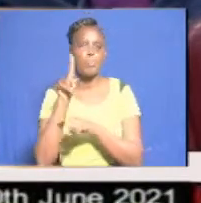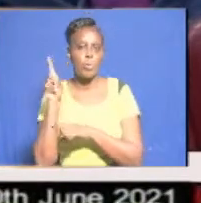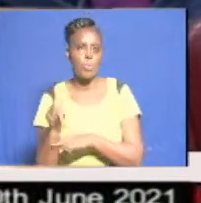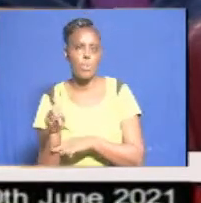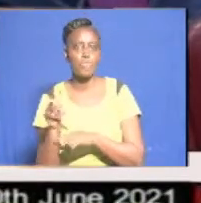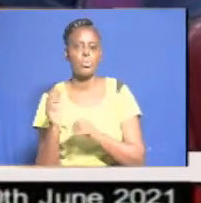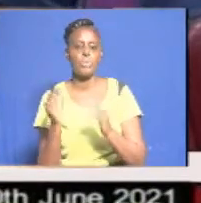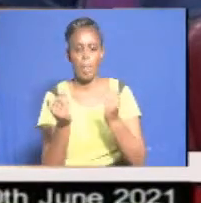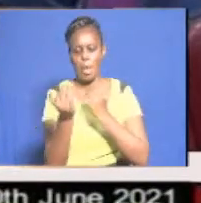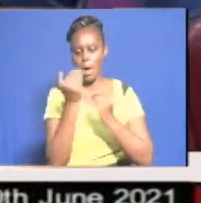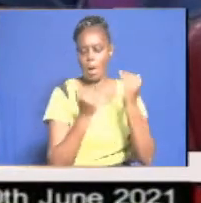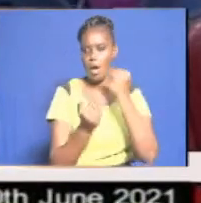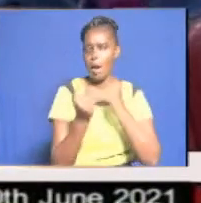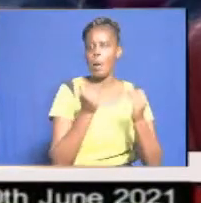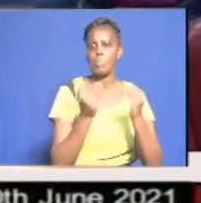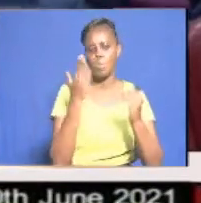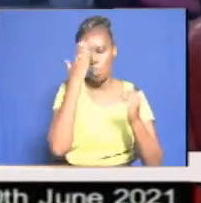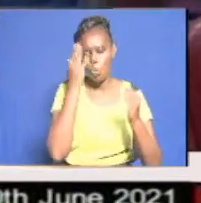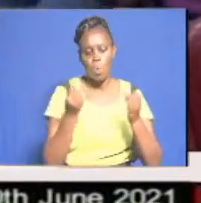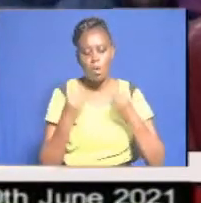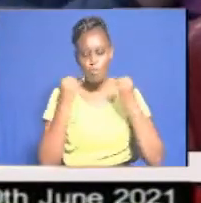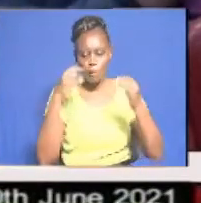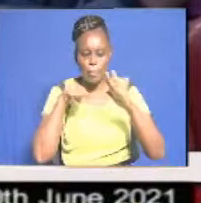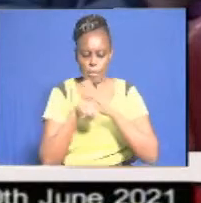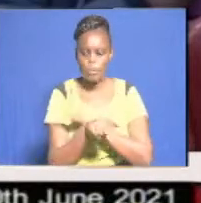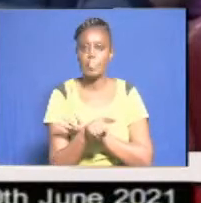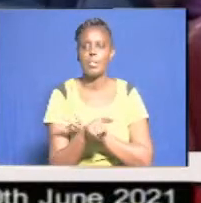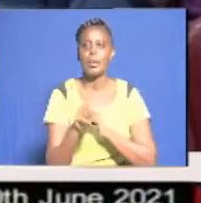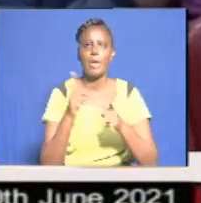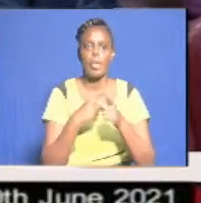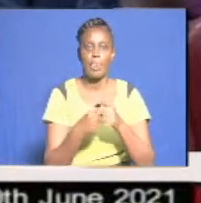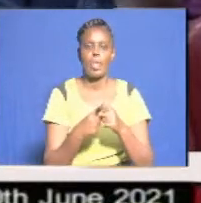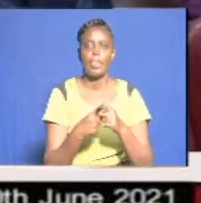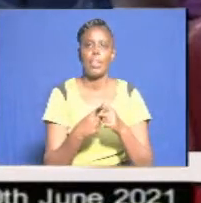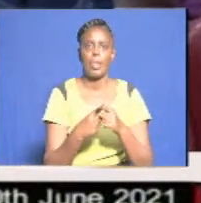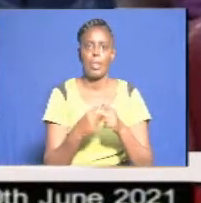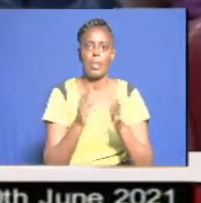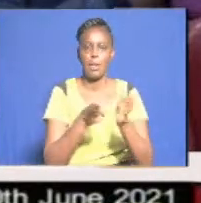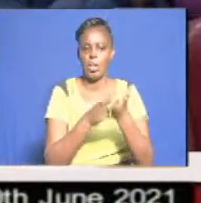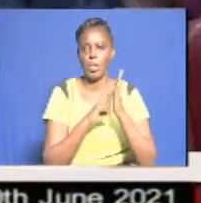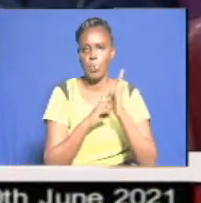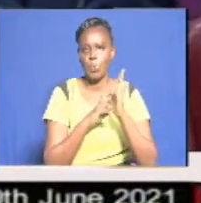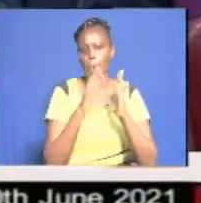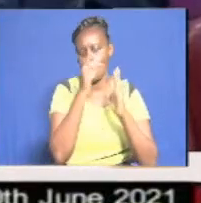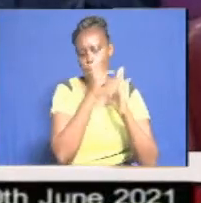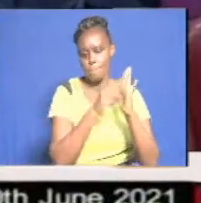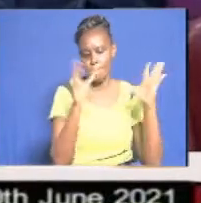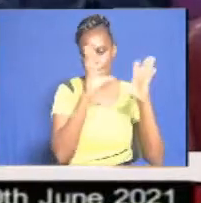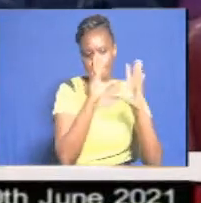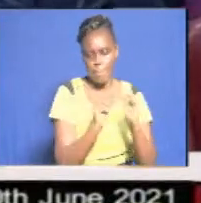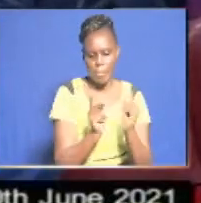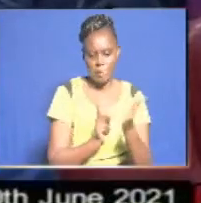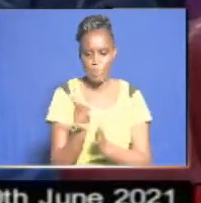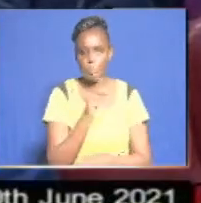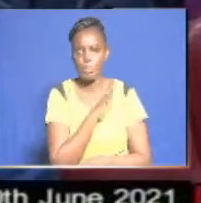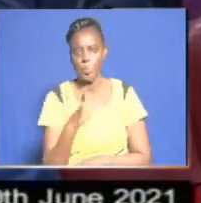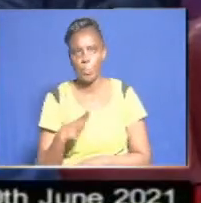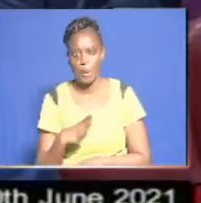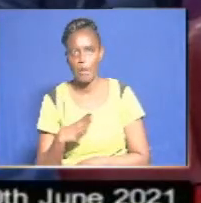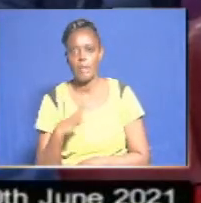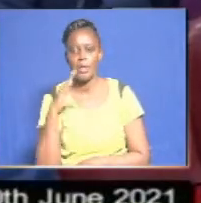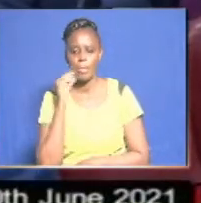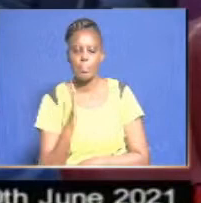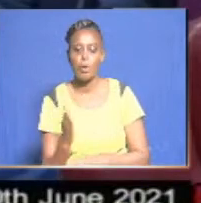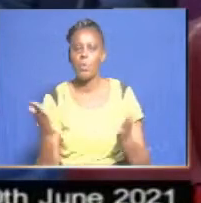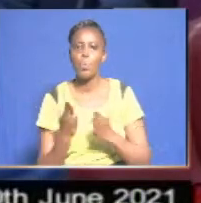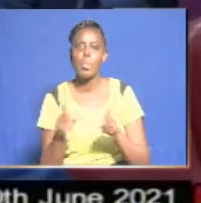asked. They need to find out the details. If then it requires intervention of the Budget and Appropriations Committee, Mr. Speaker,